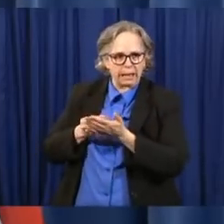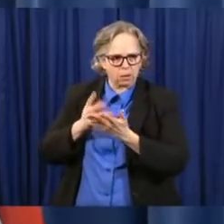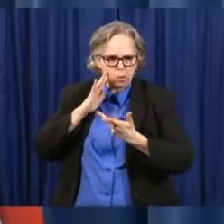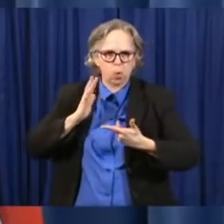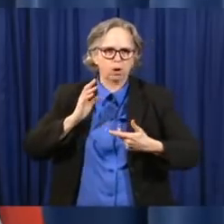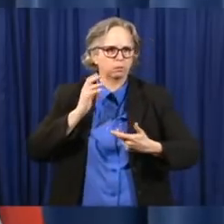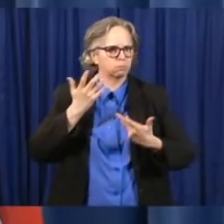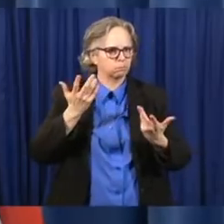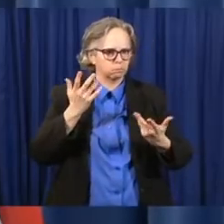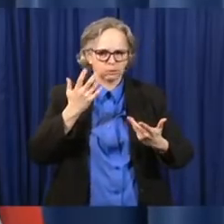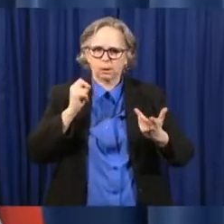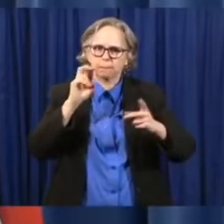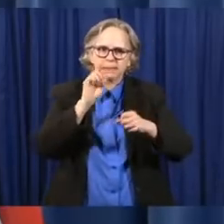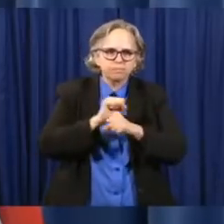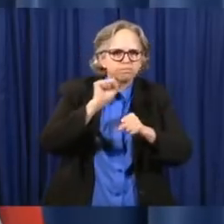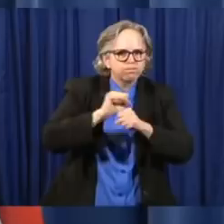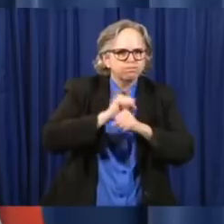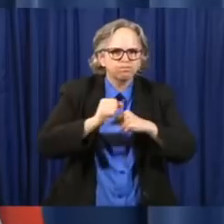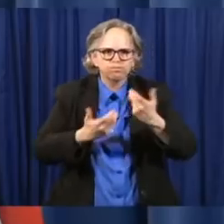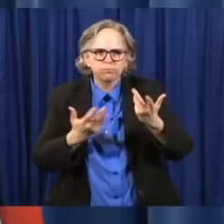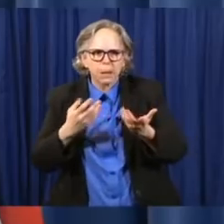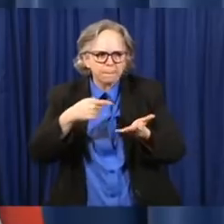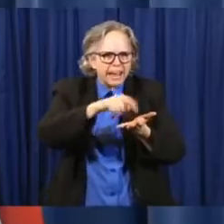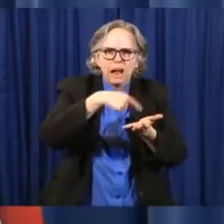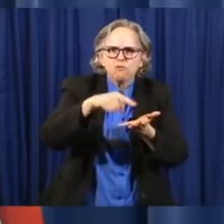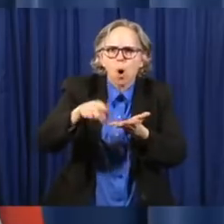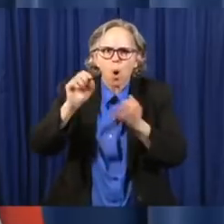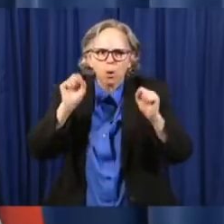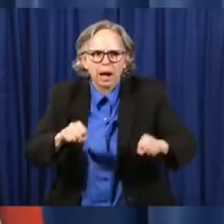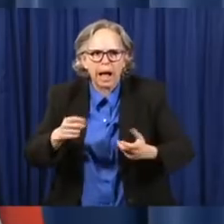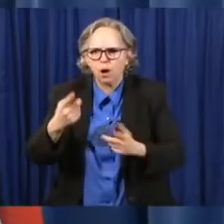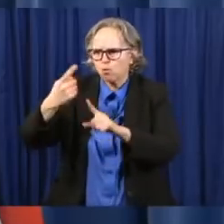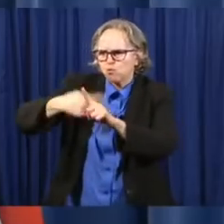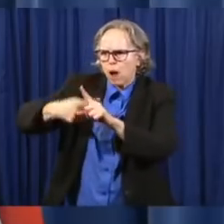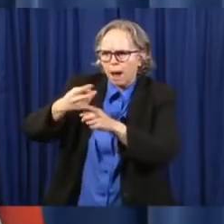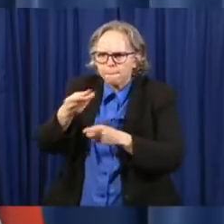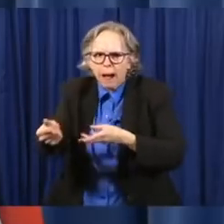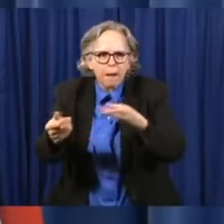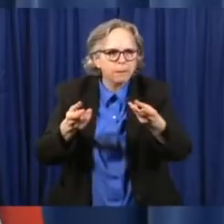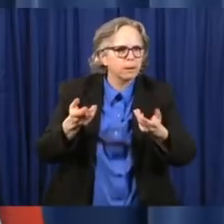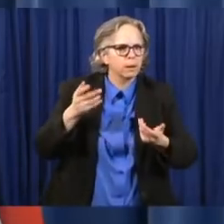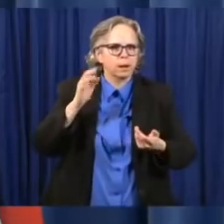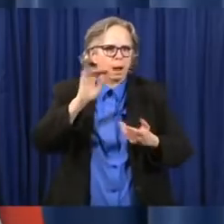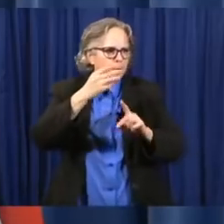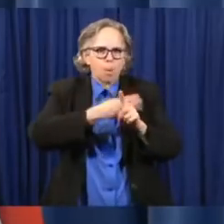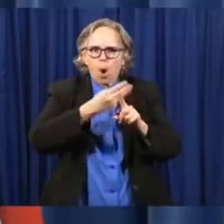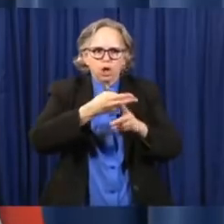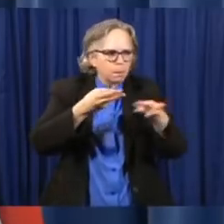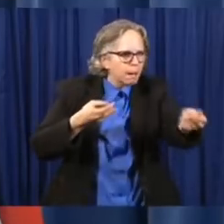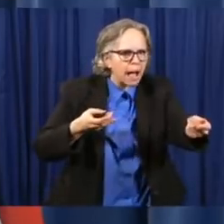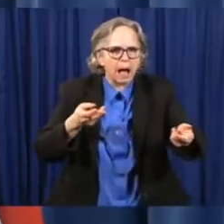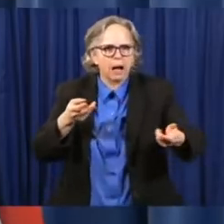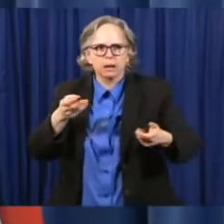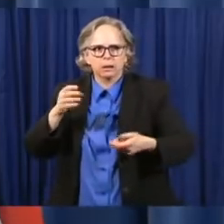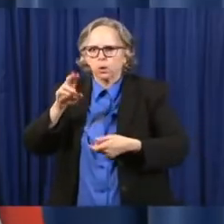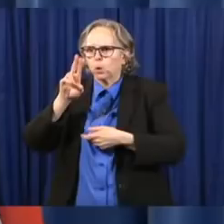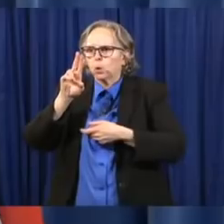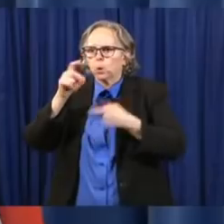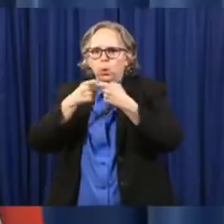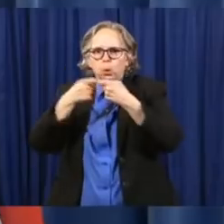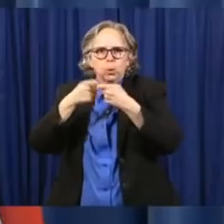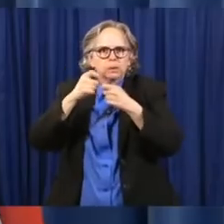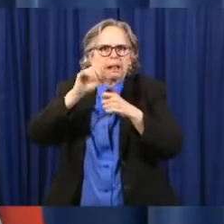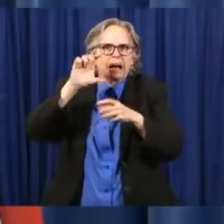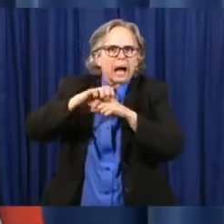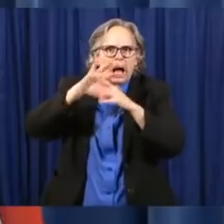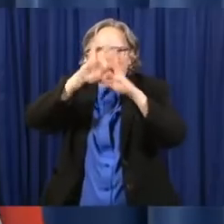they can use it for payroll, rent, mortgages, or other fixed debts, utilities, and other bills. I want to thank these